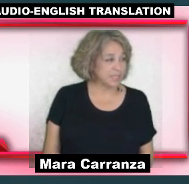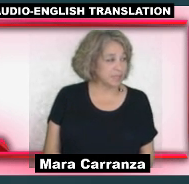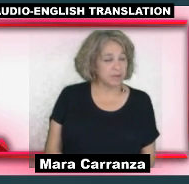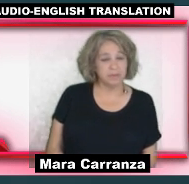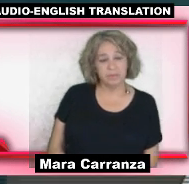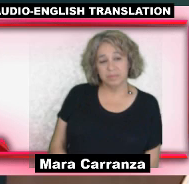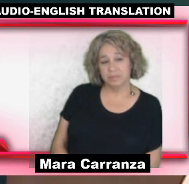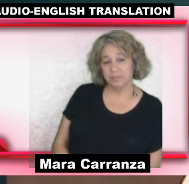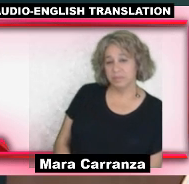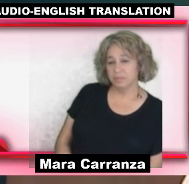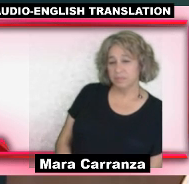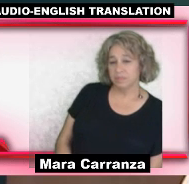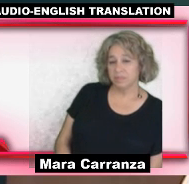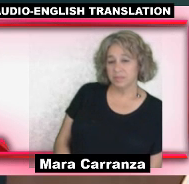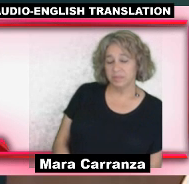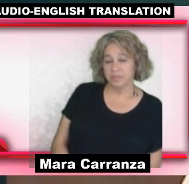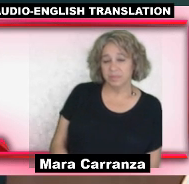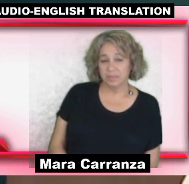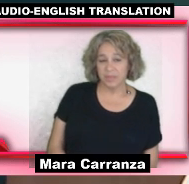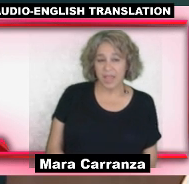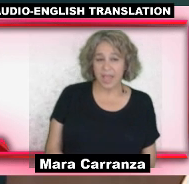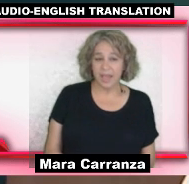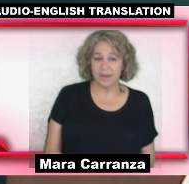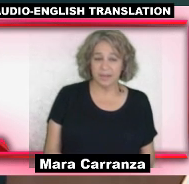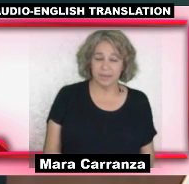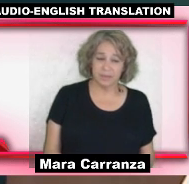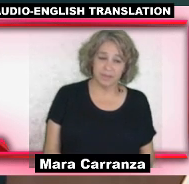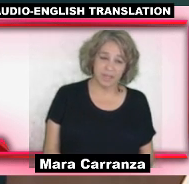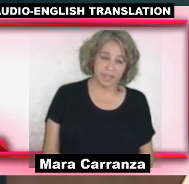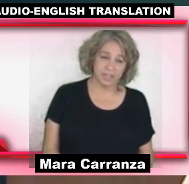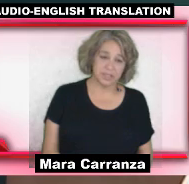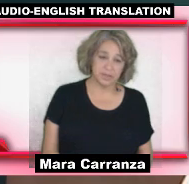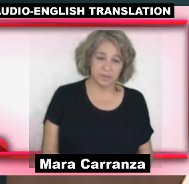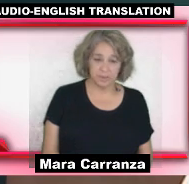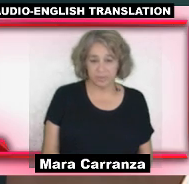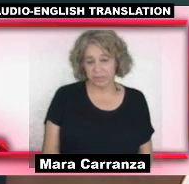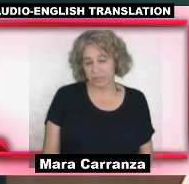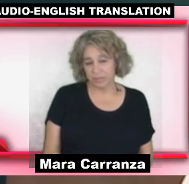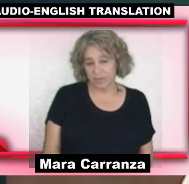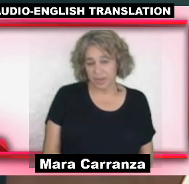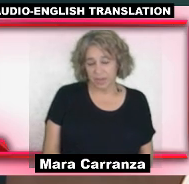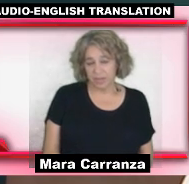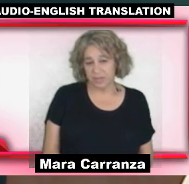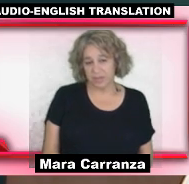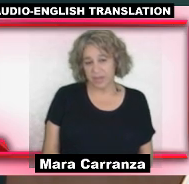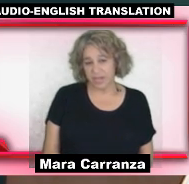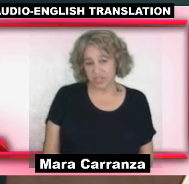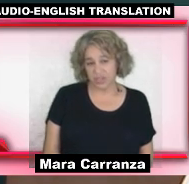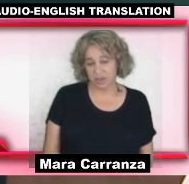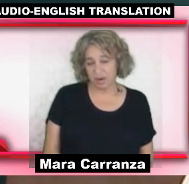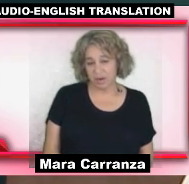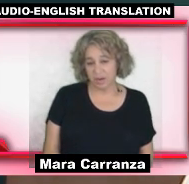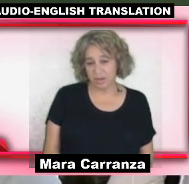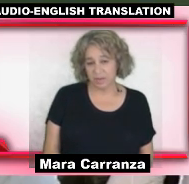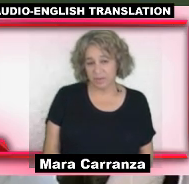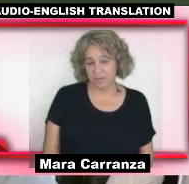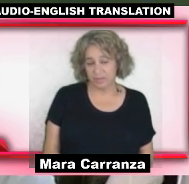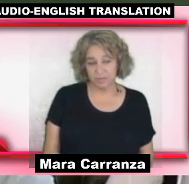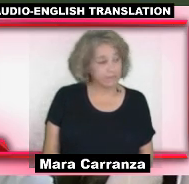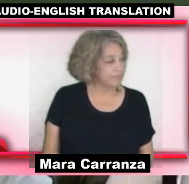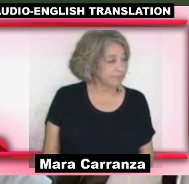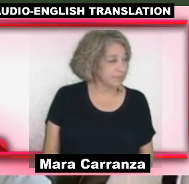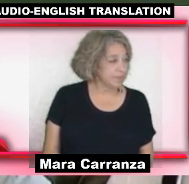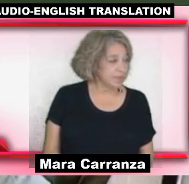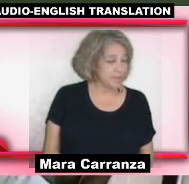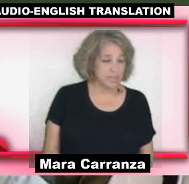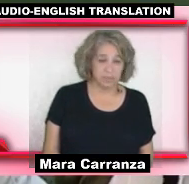in Mexico. Y and thanks to, a la Guardia Nacional, to the National Guard de